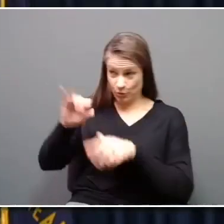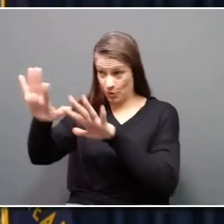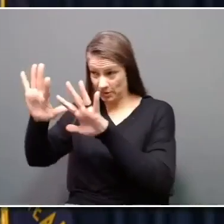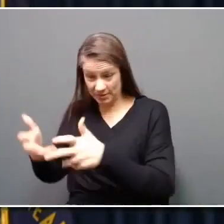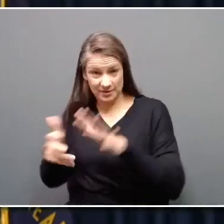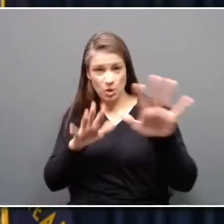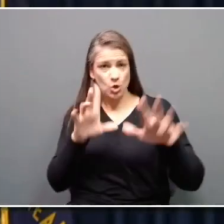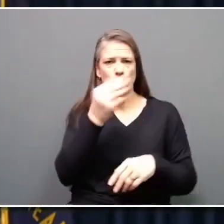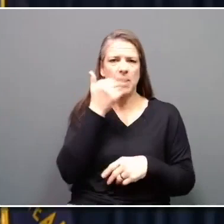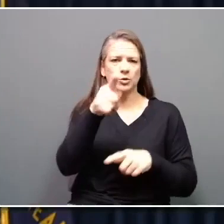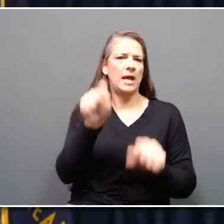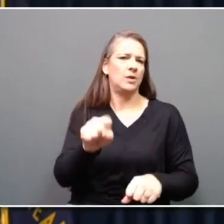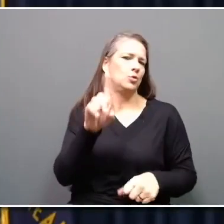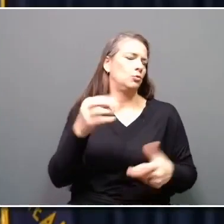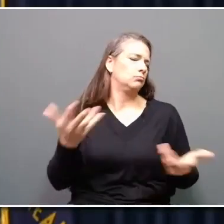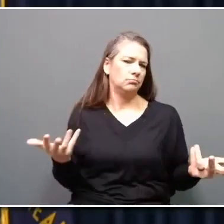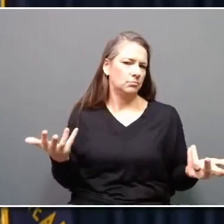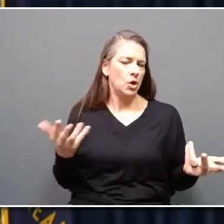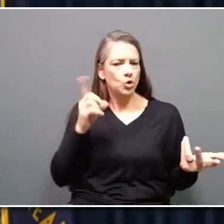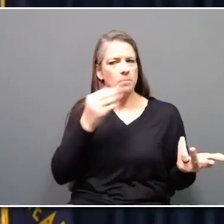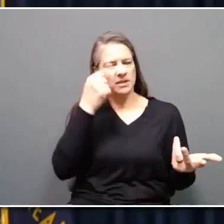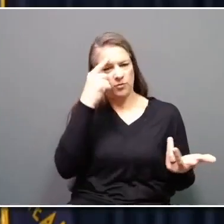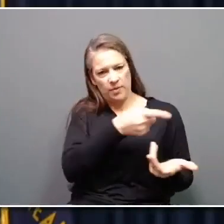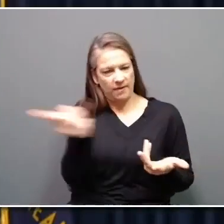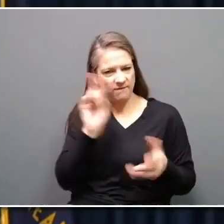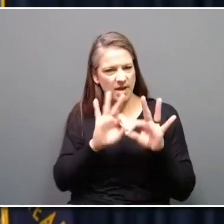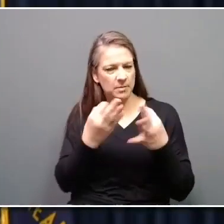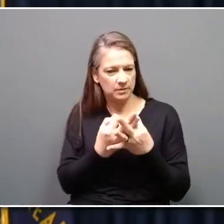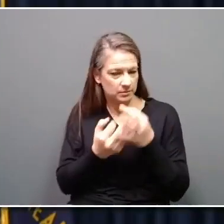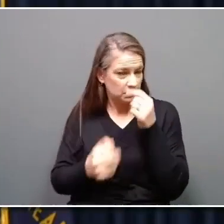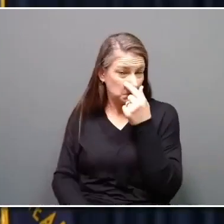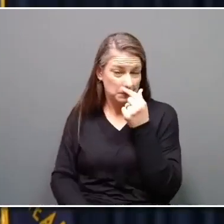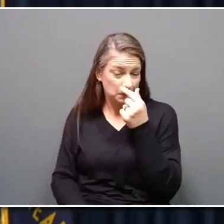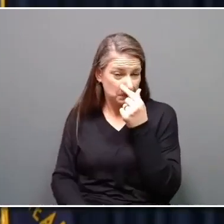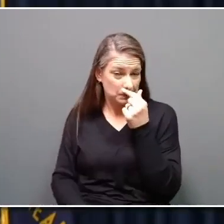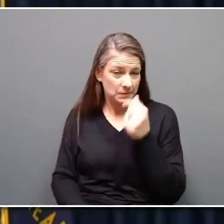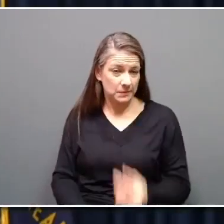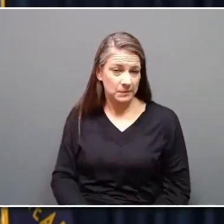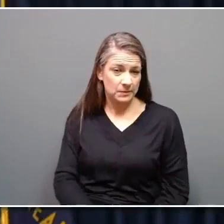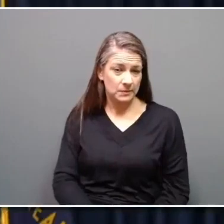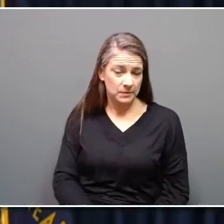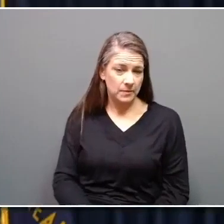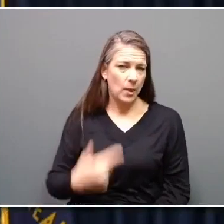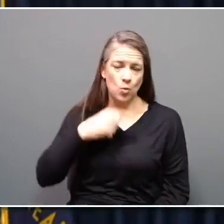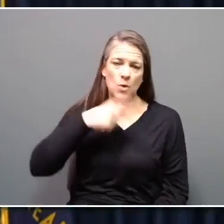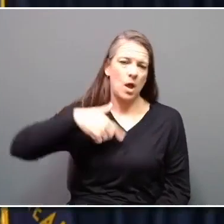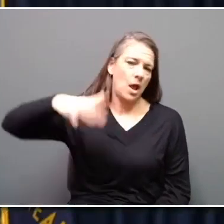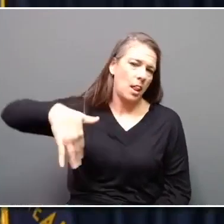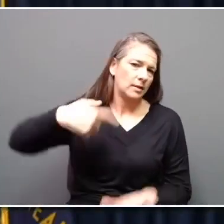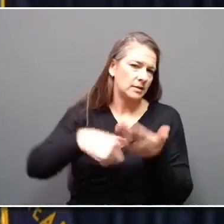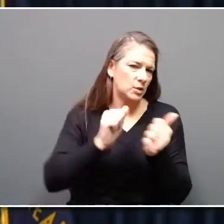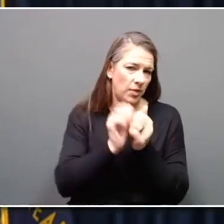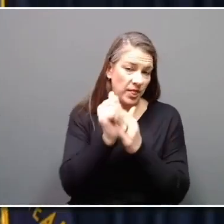best product for our families? And again, we haven't had a chance to talk with leadership. I don't know that they've seen